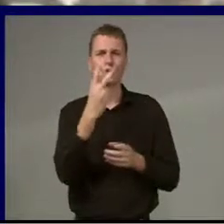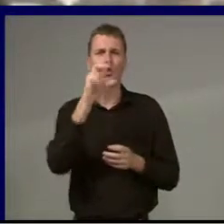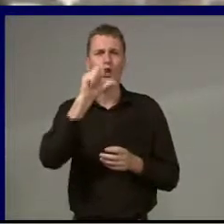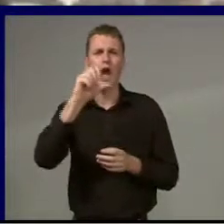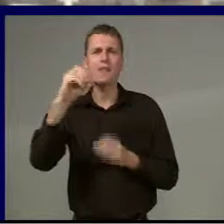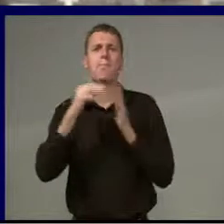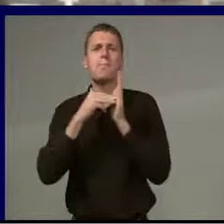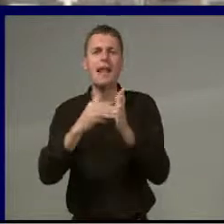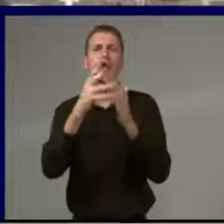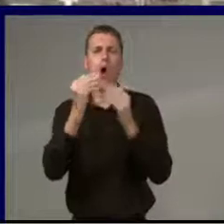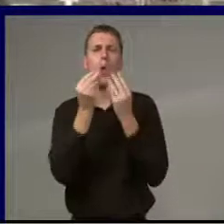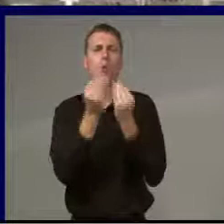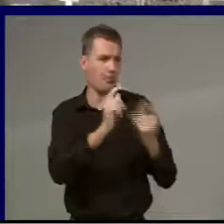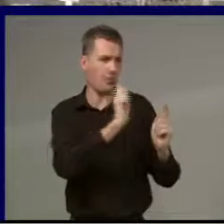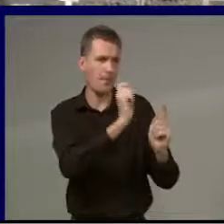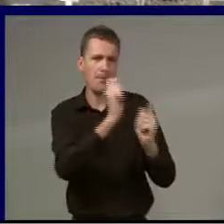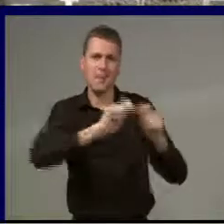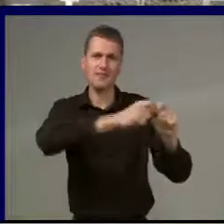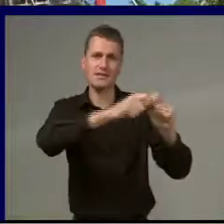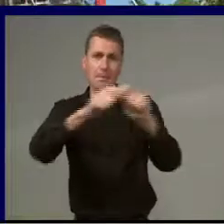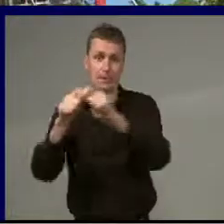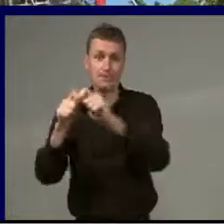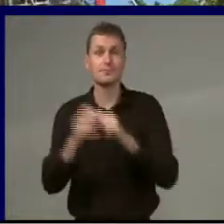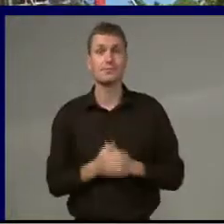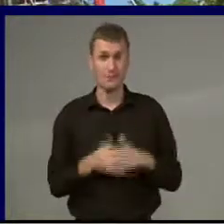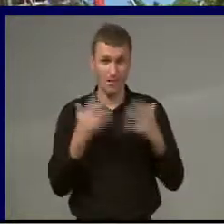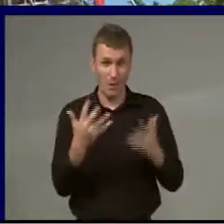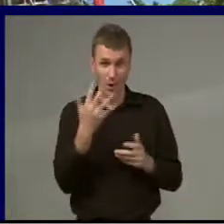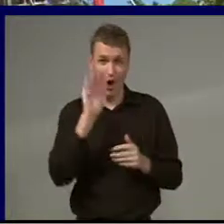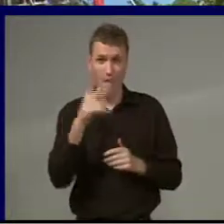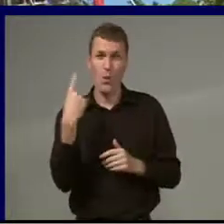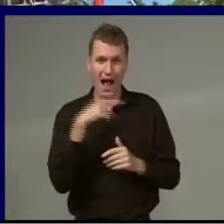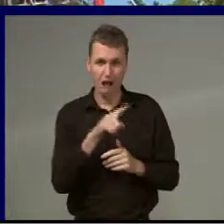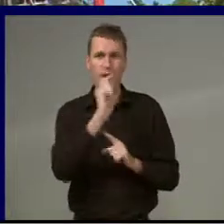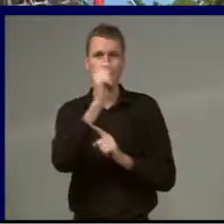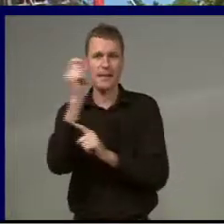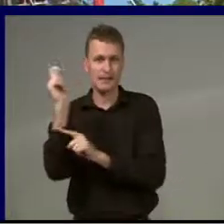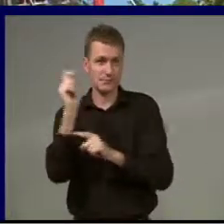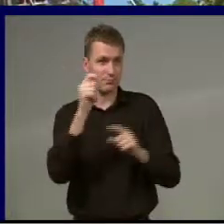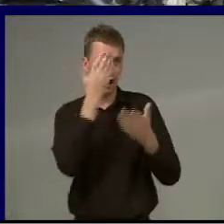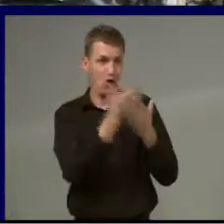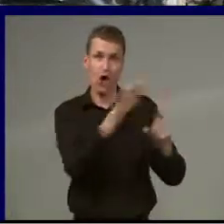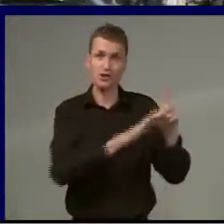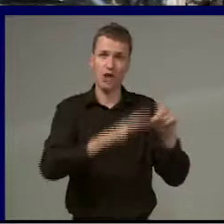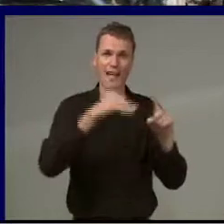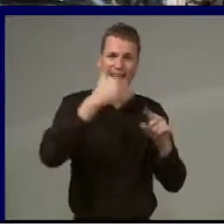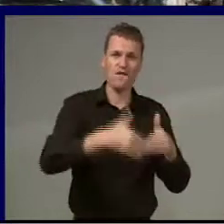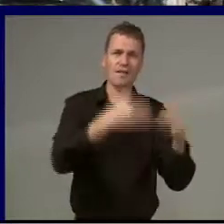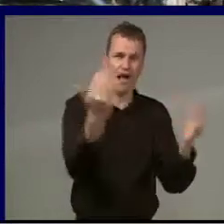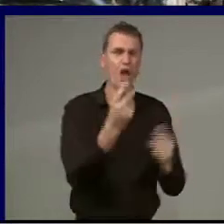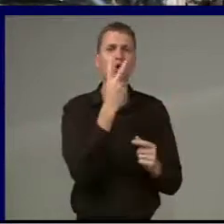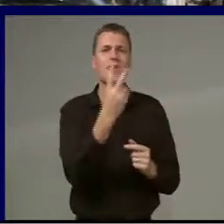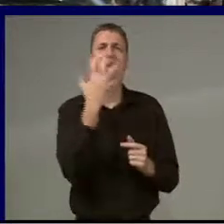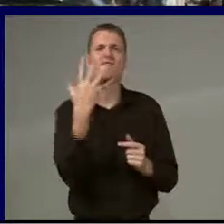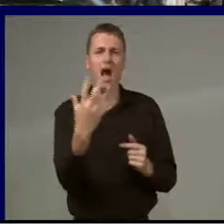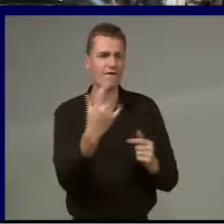million 7-year restoration program. There are currently over 100 contractors on site daily and 25